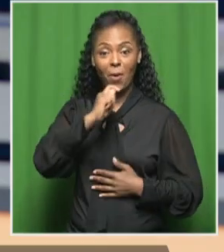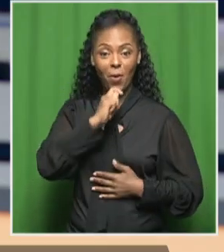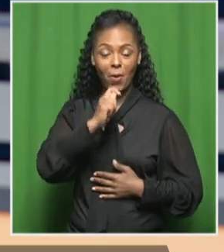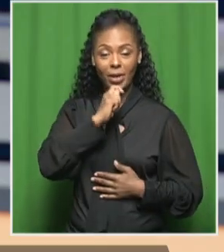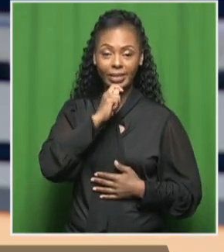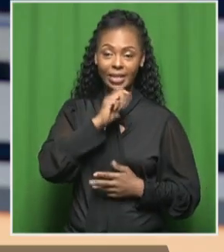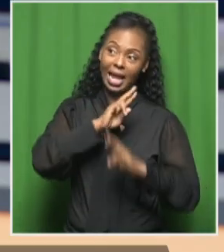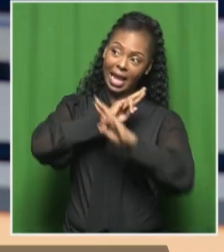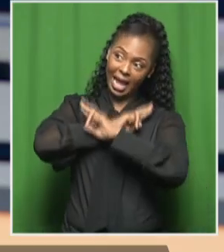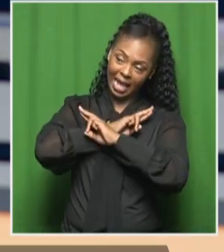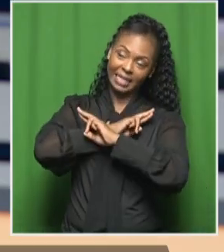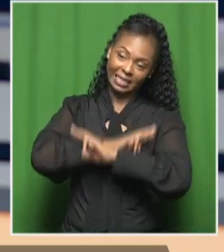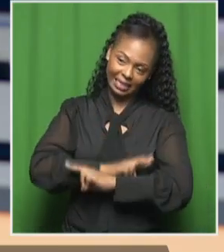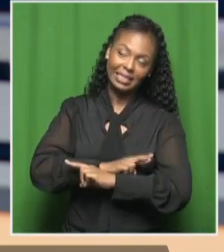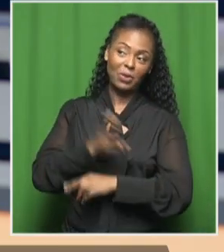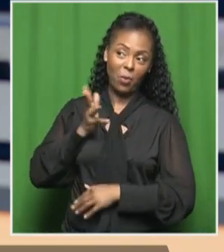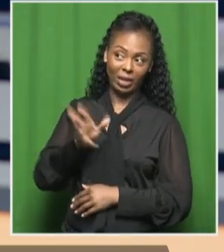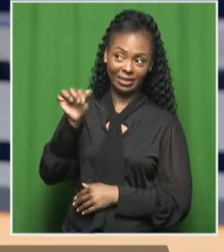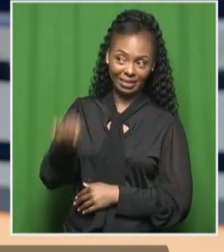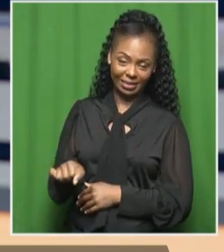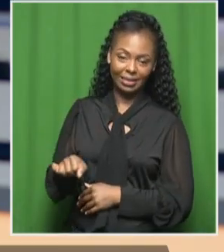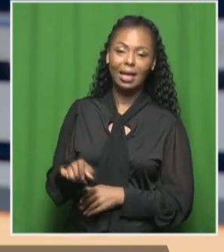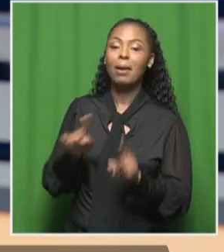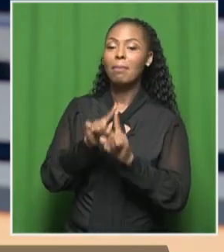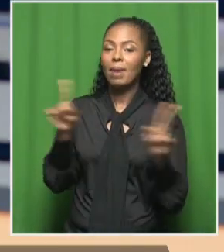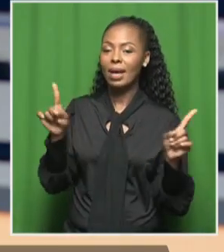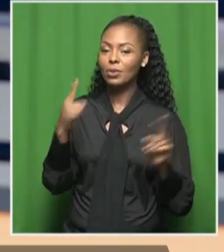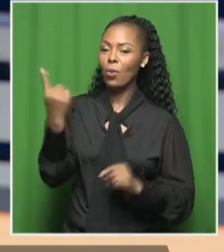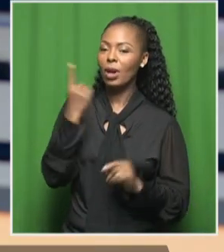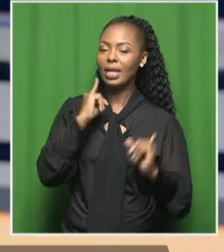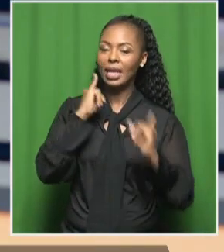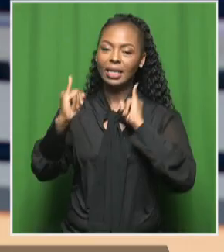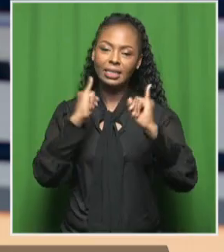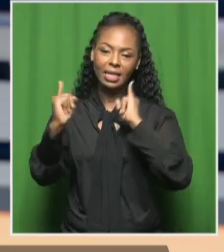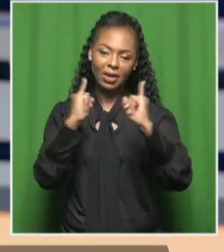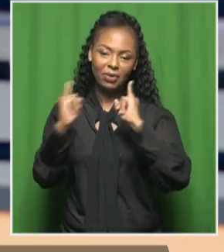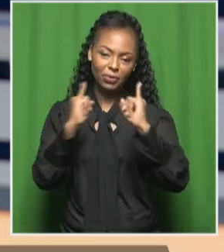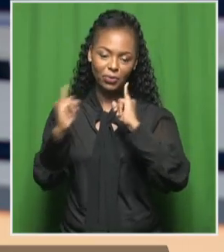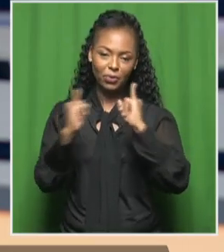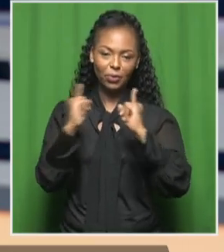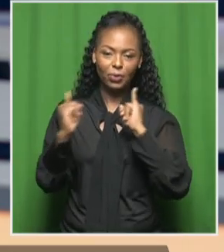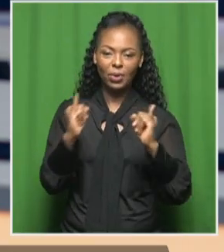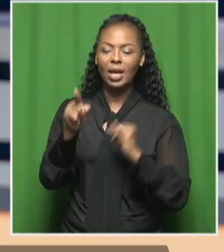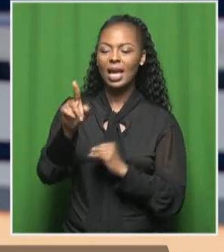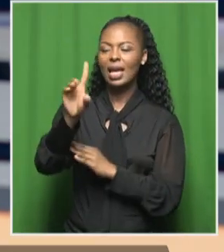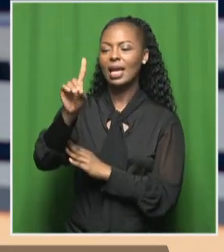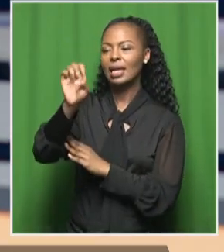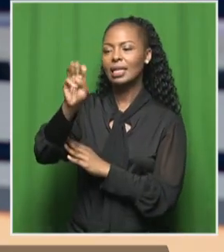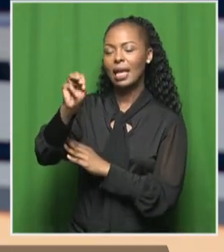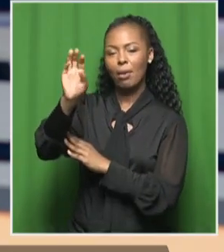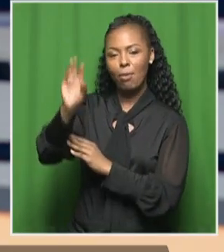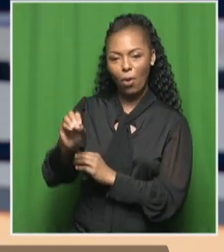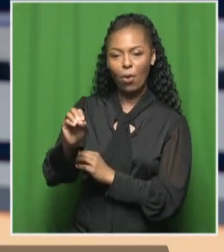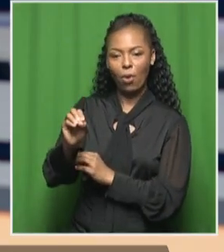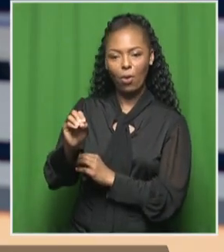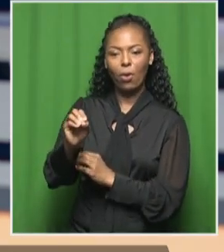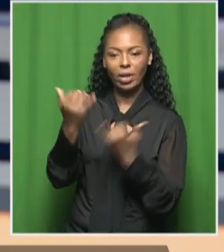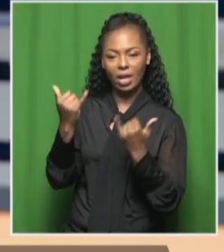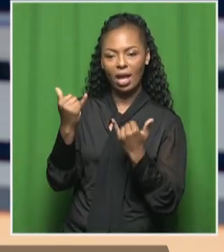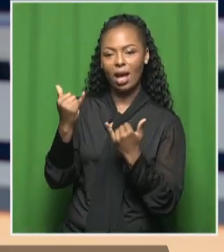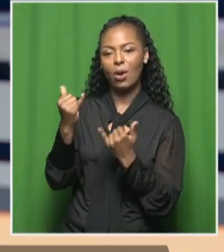But on one of the interviews that you did, you spoke about the demo tape that you had to send,